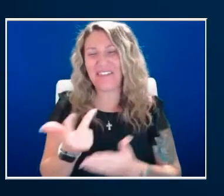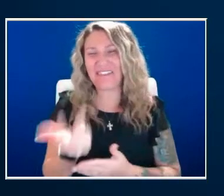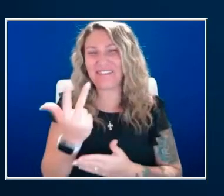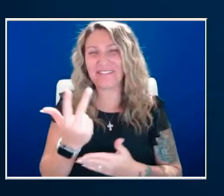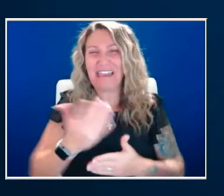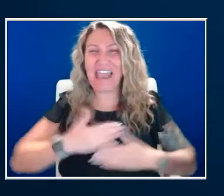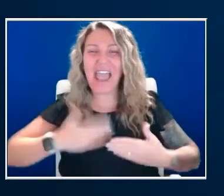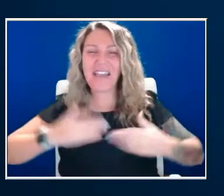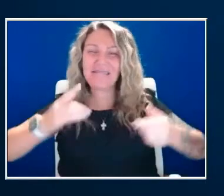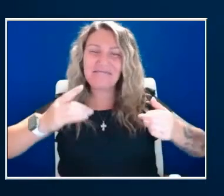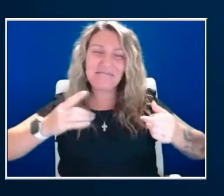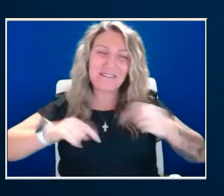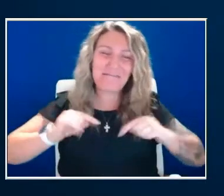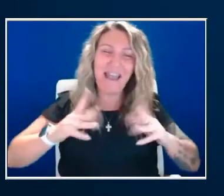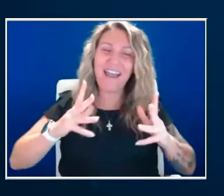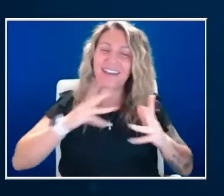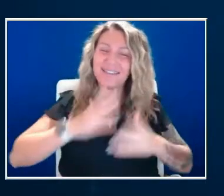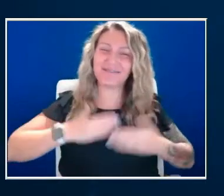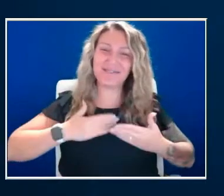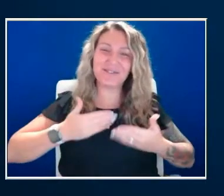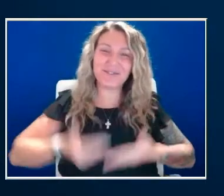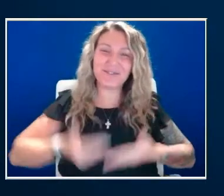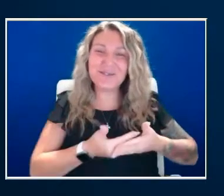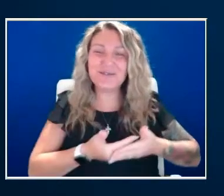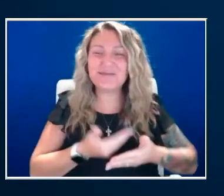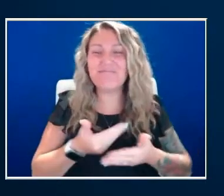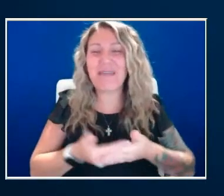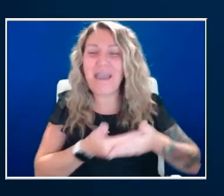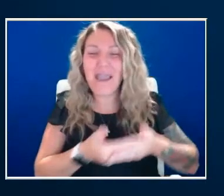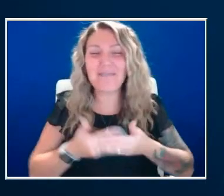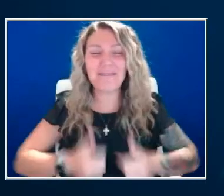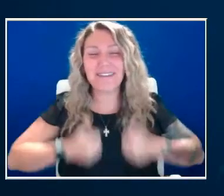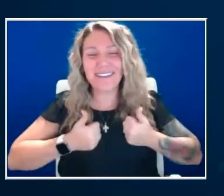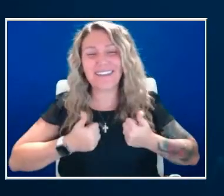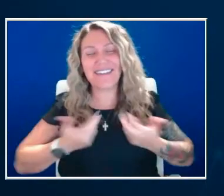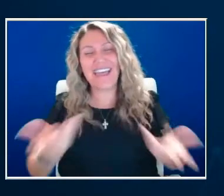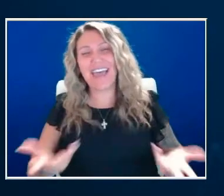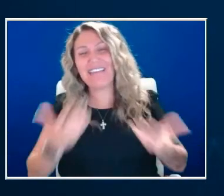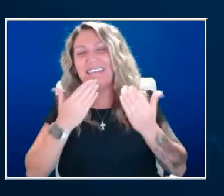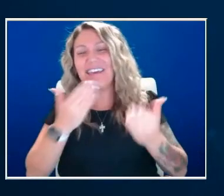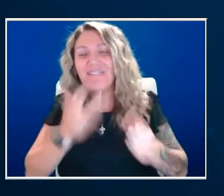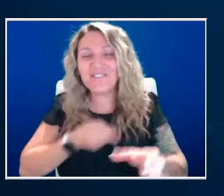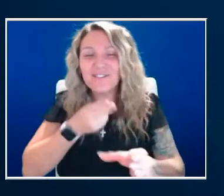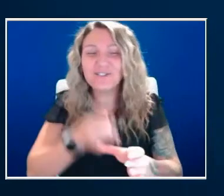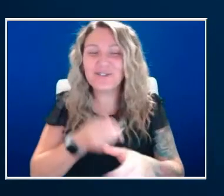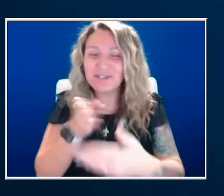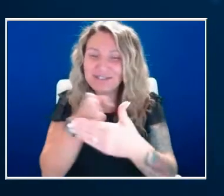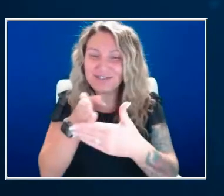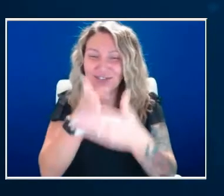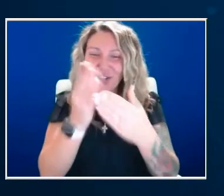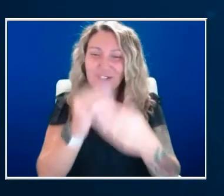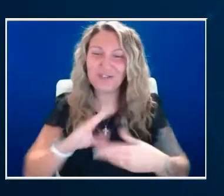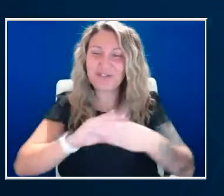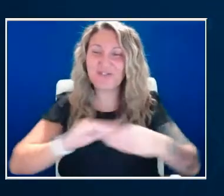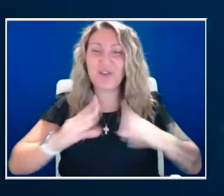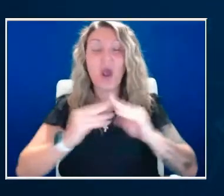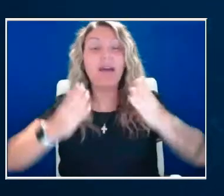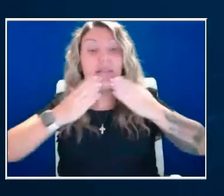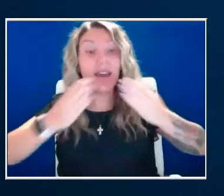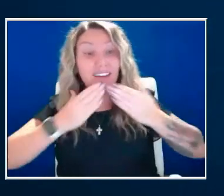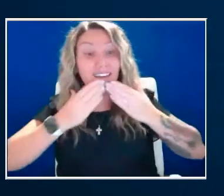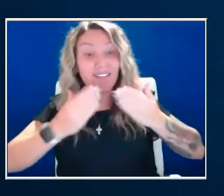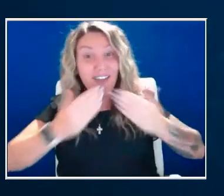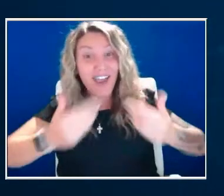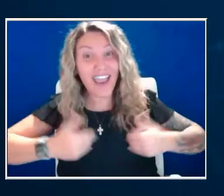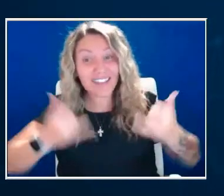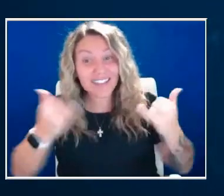your new baby and living life and being happy. So thank you for joining us and sharing your story. Yes, thank you so much for having us on. We appreciate